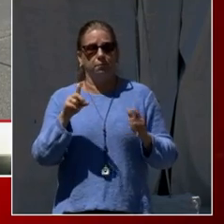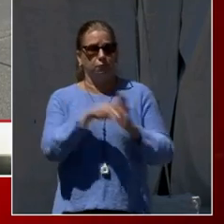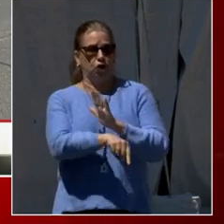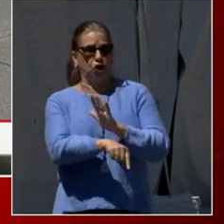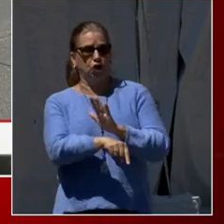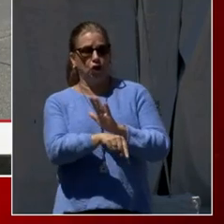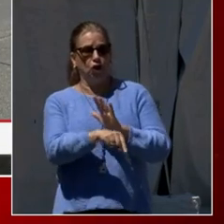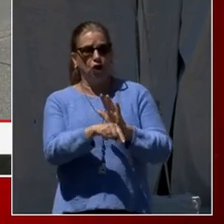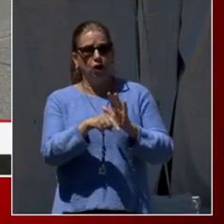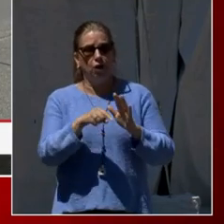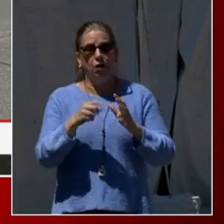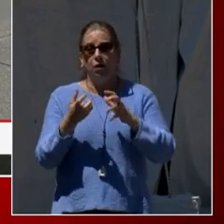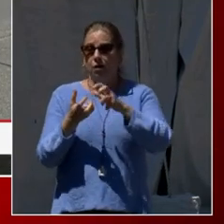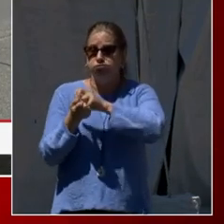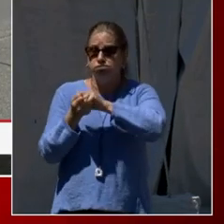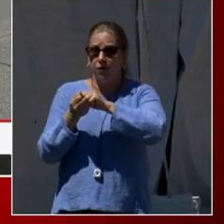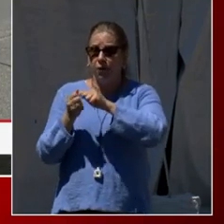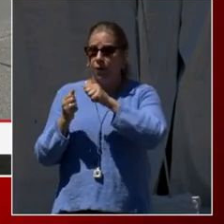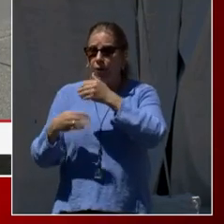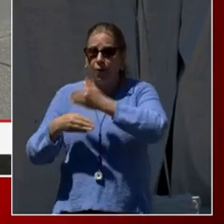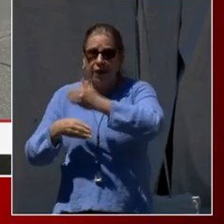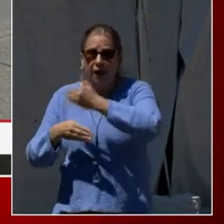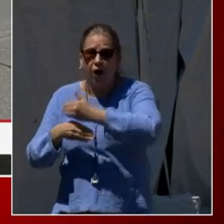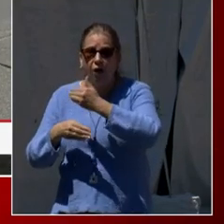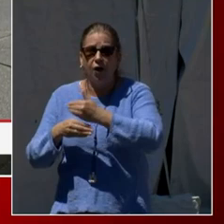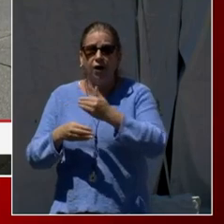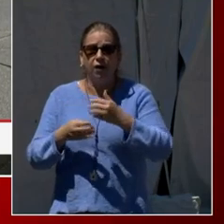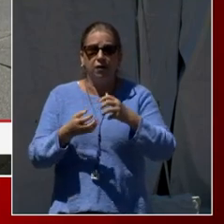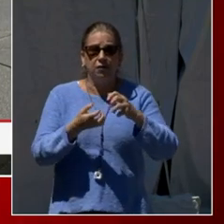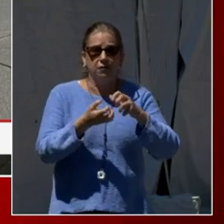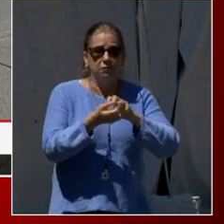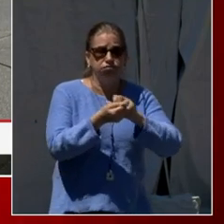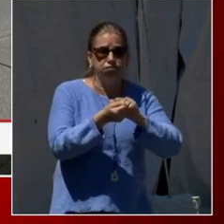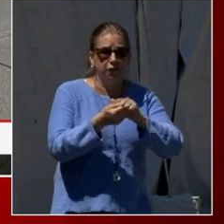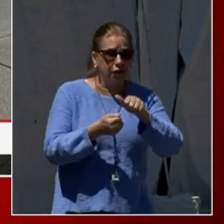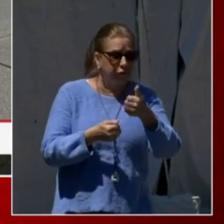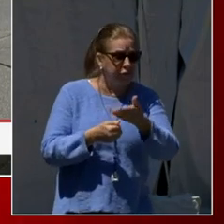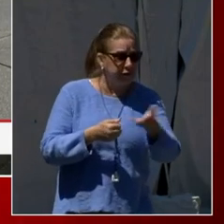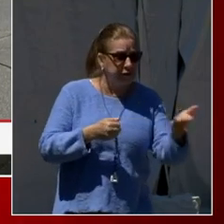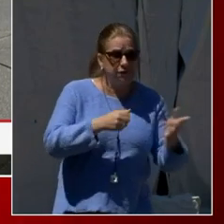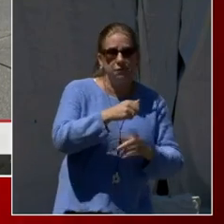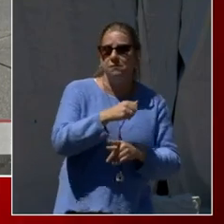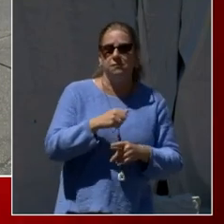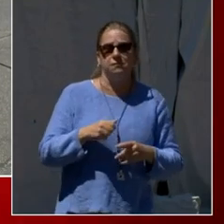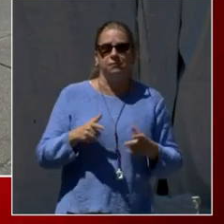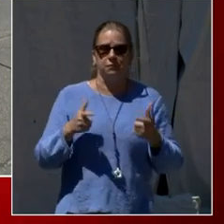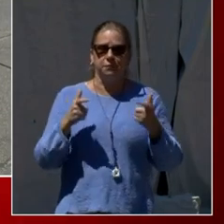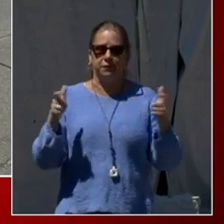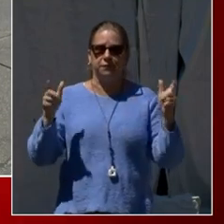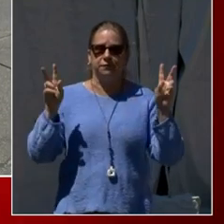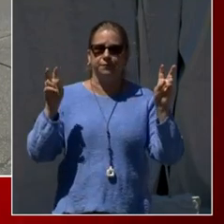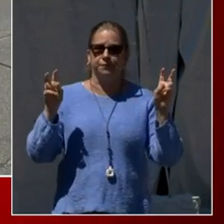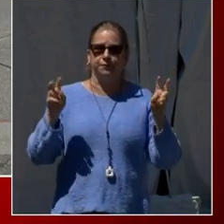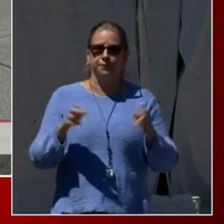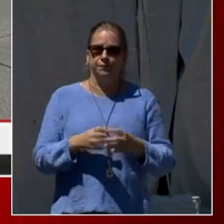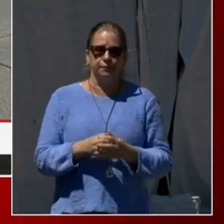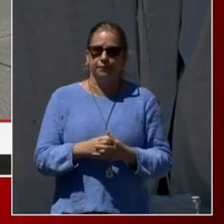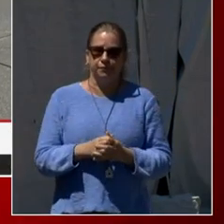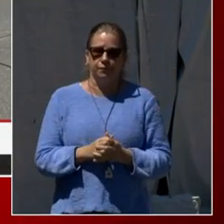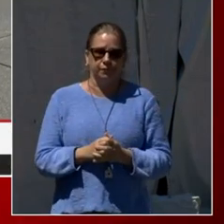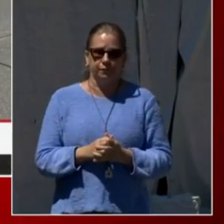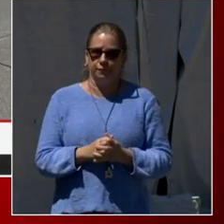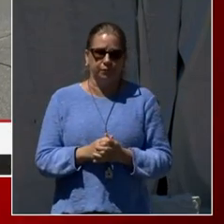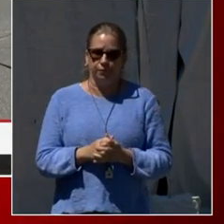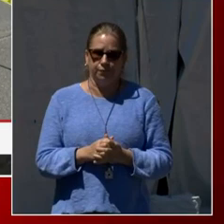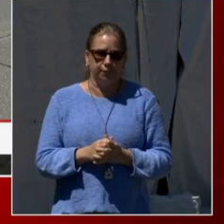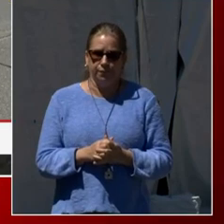the broken systems that got us here. So I want to implore D.C. residents to think